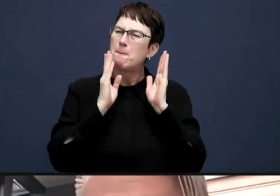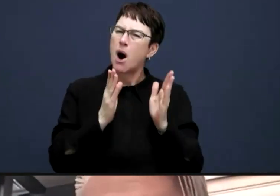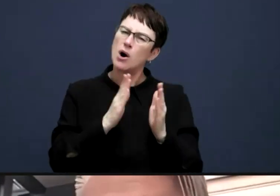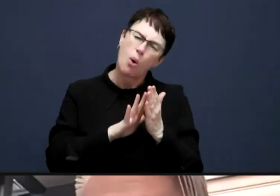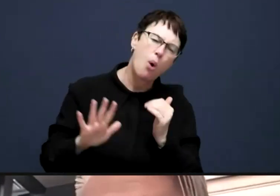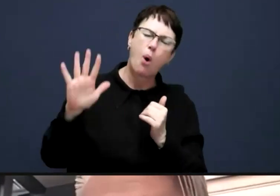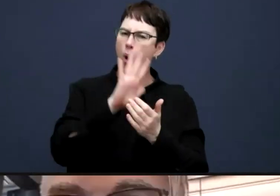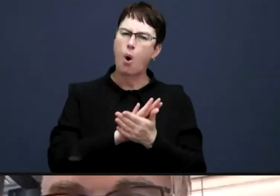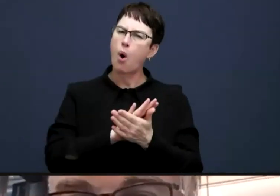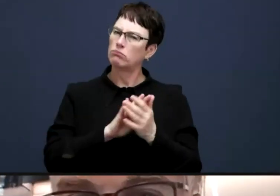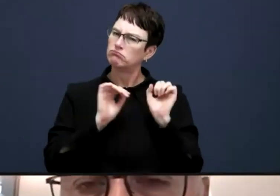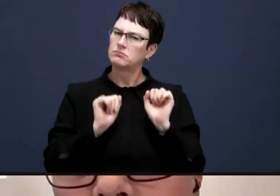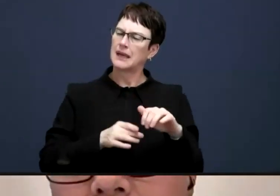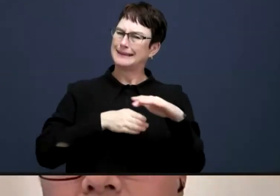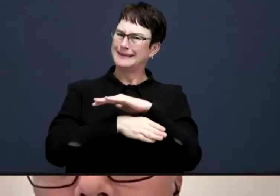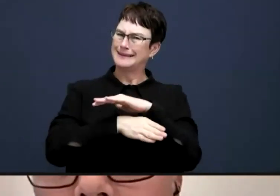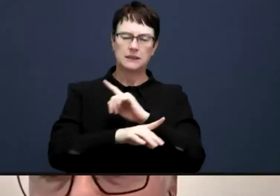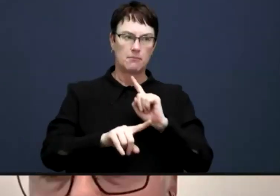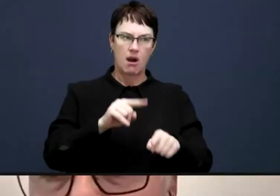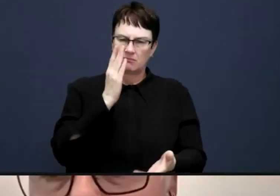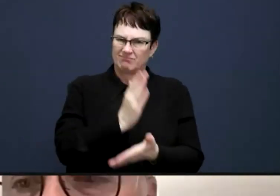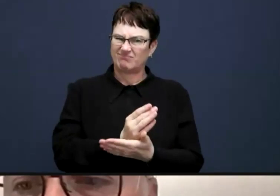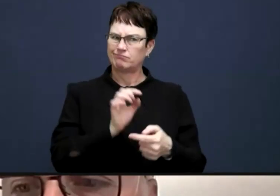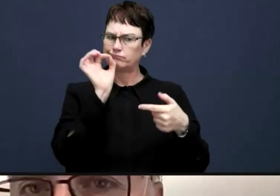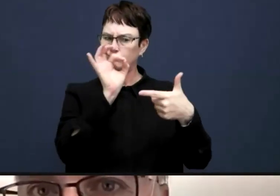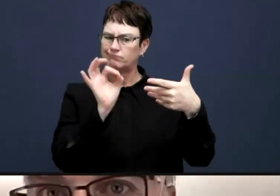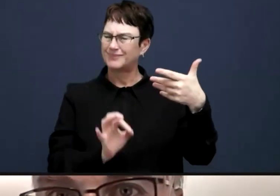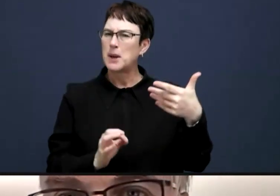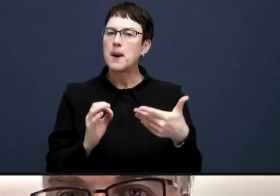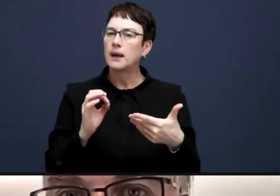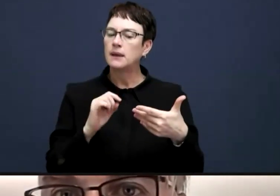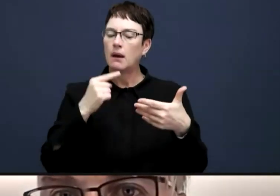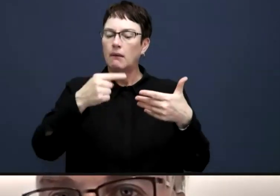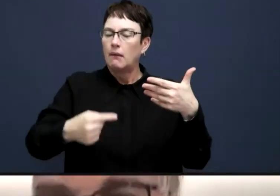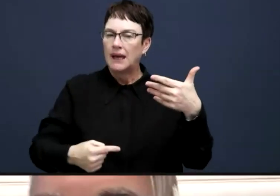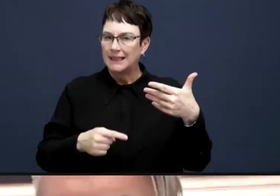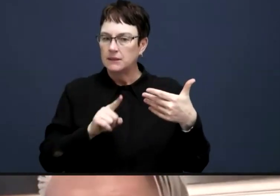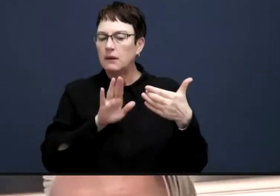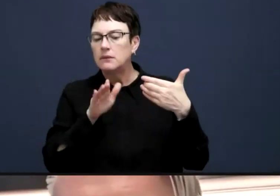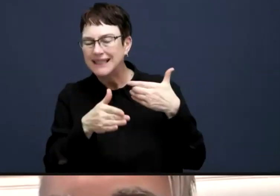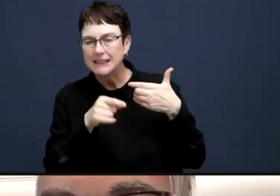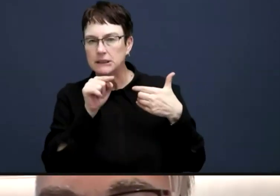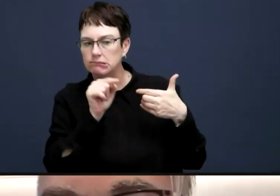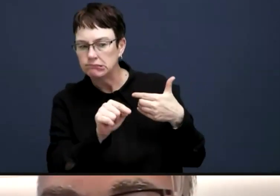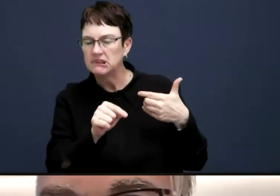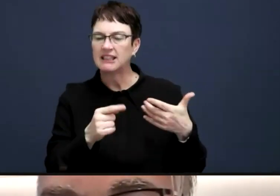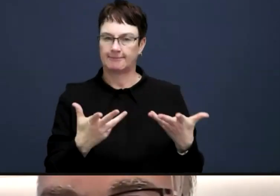considering that so much important information is kind of hidden in documents? So I don't know, Christopher, maybe, do you want